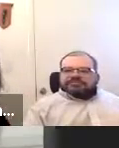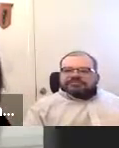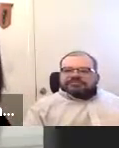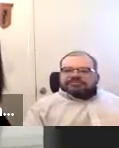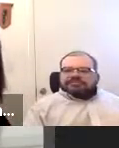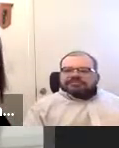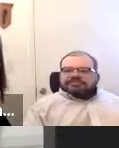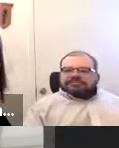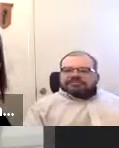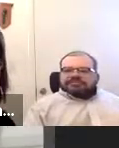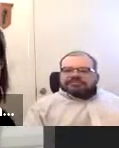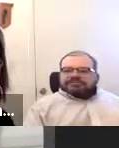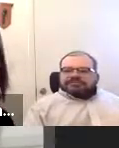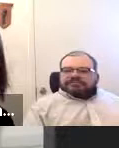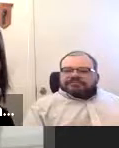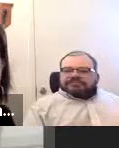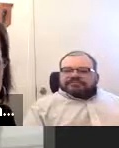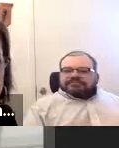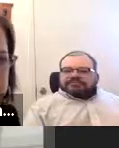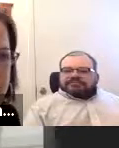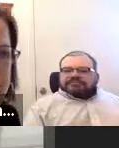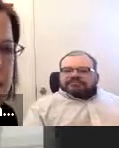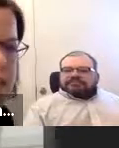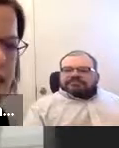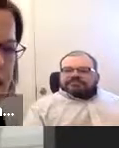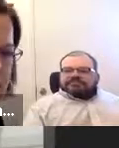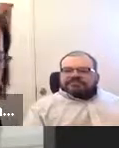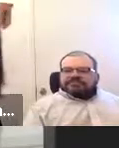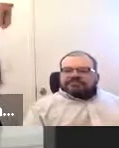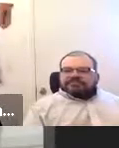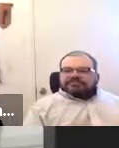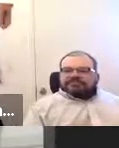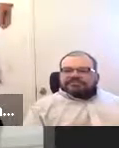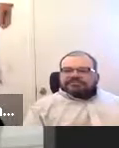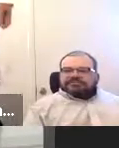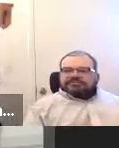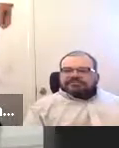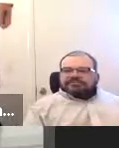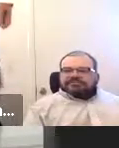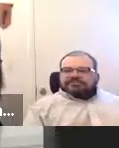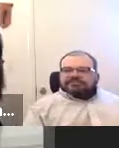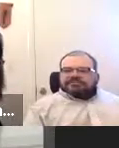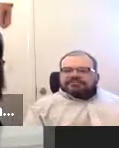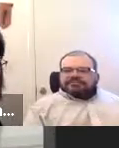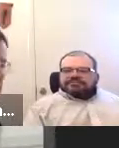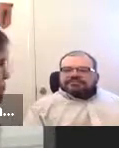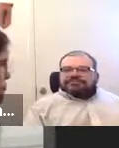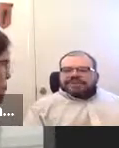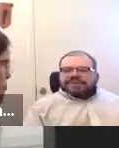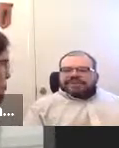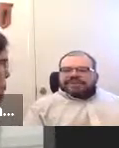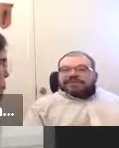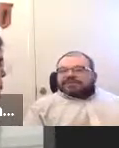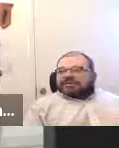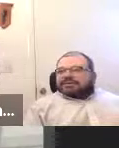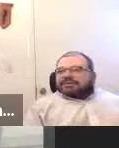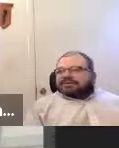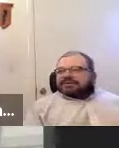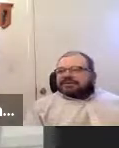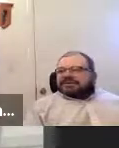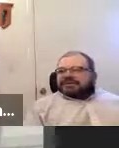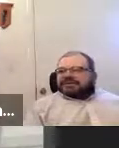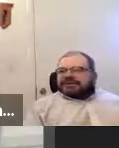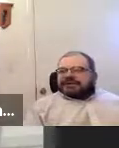reach them as babies, or that we could have reached them as babies. And so that's what the image is. And it was